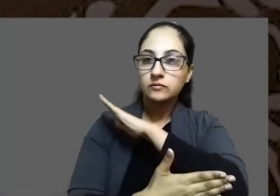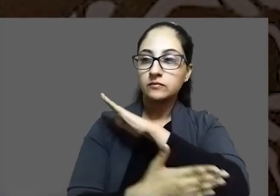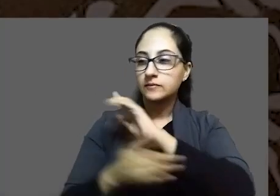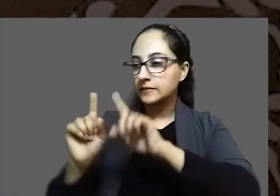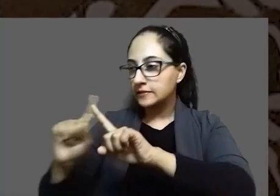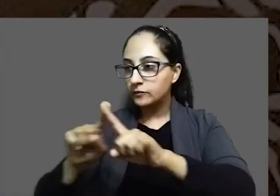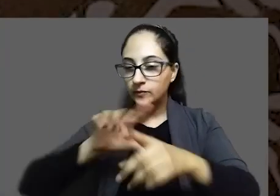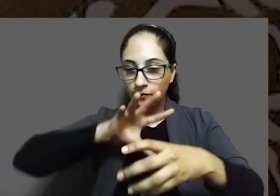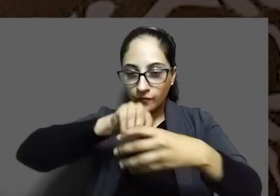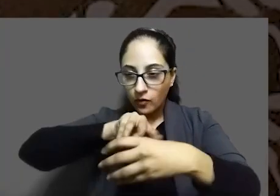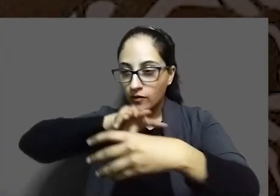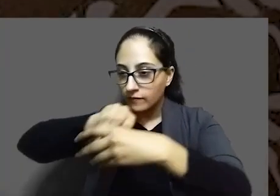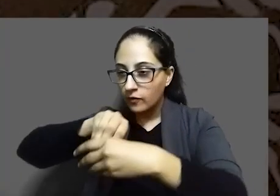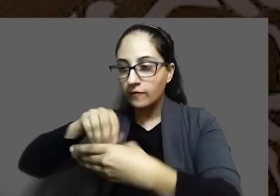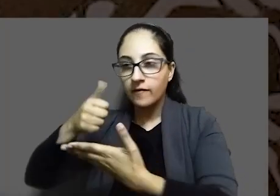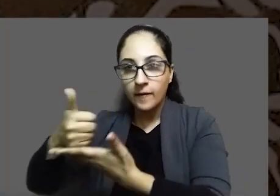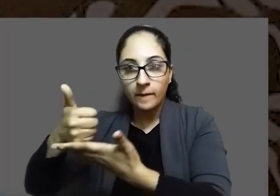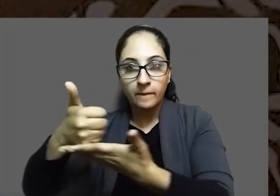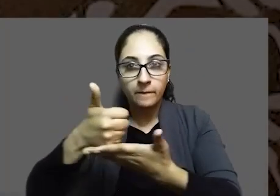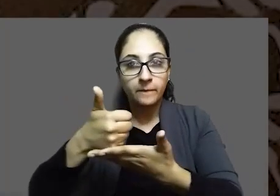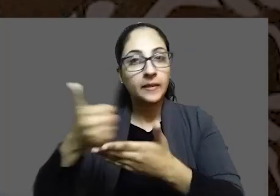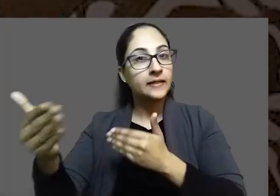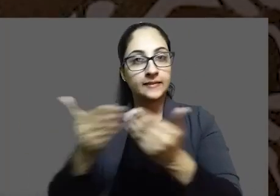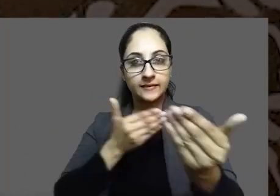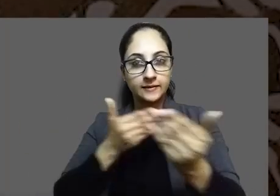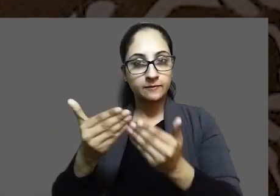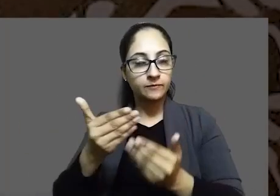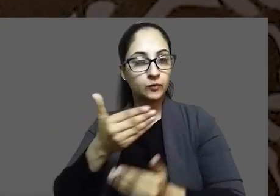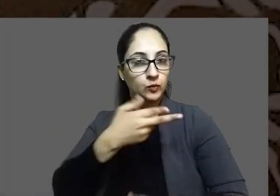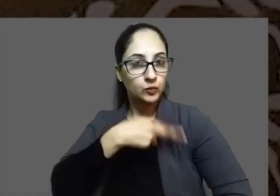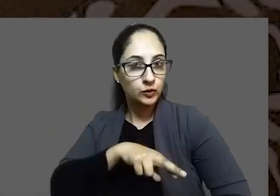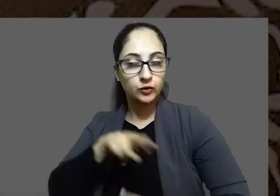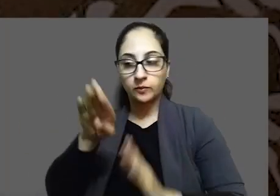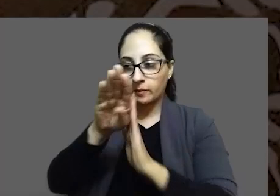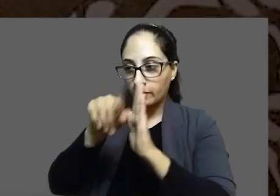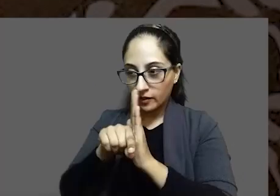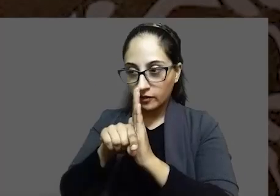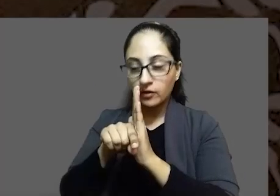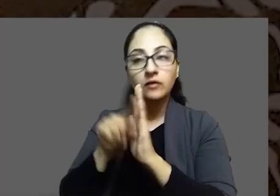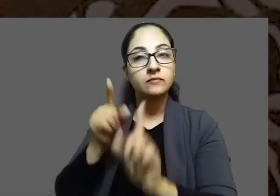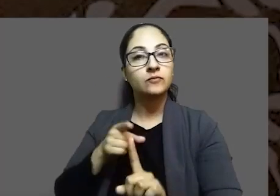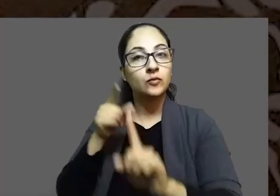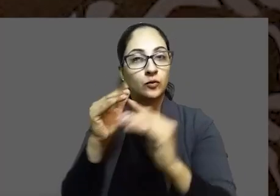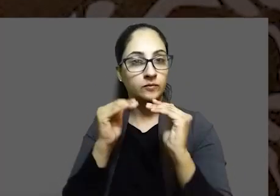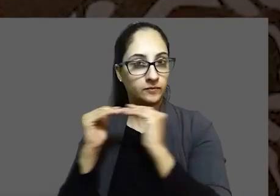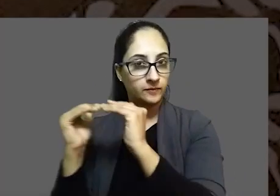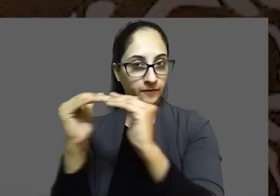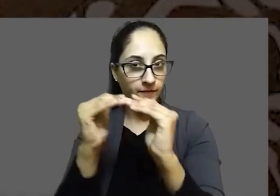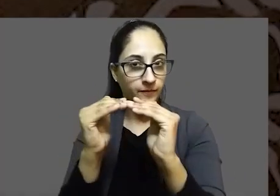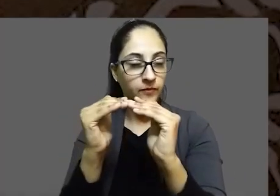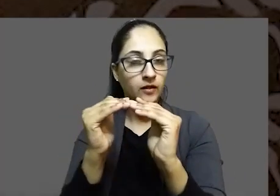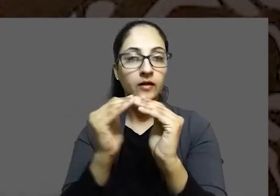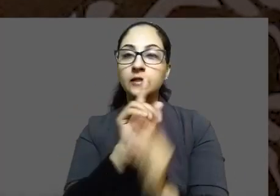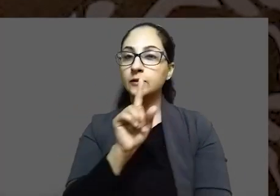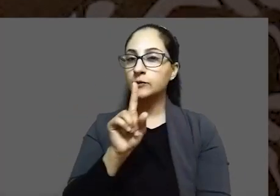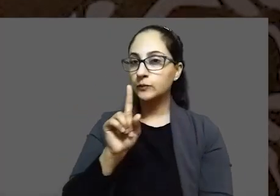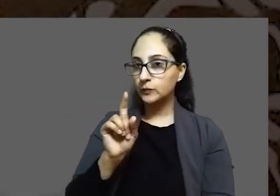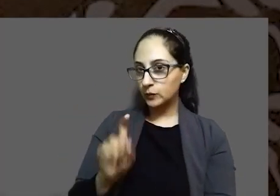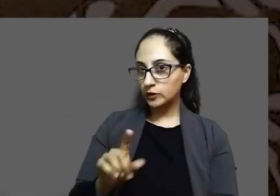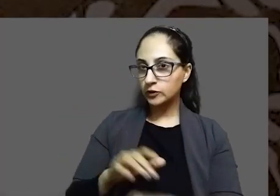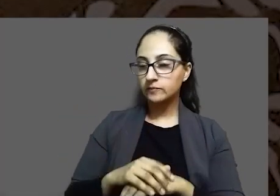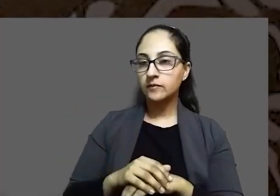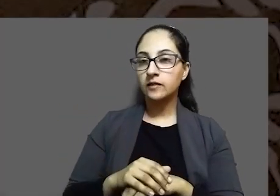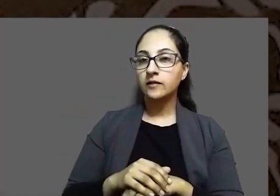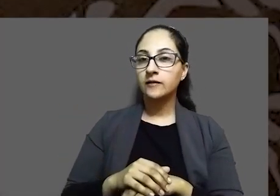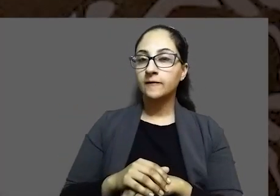of Islam through institutional action. When we reflect on these stories, I wonder how those